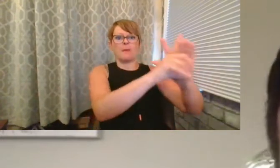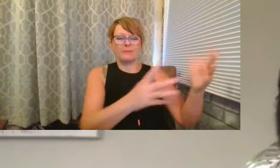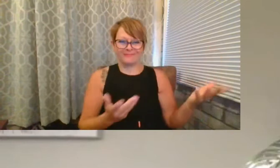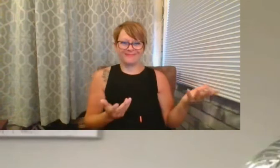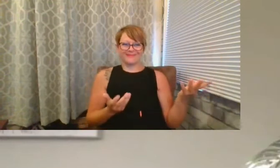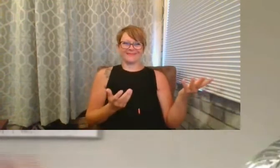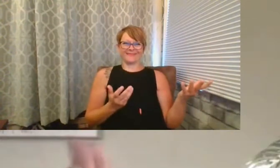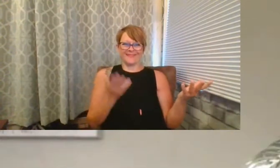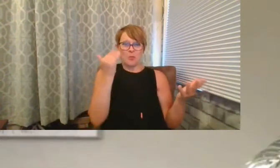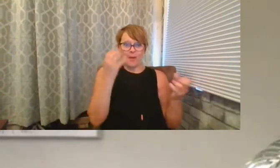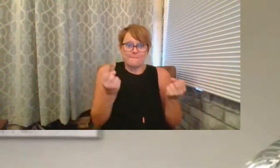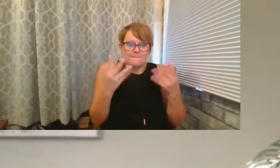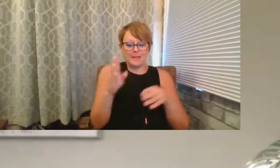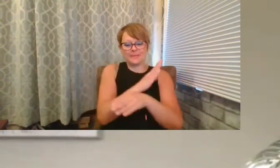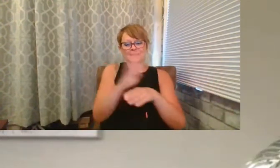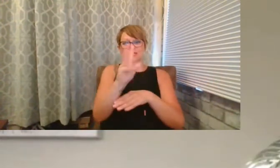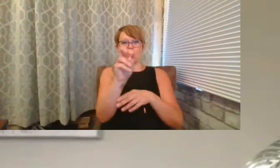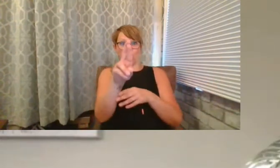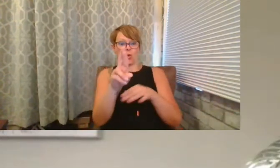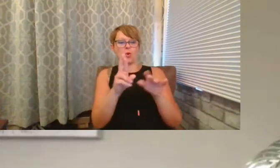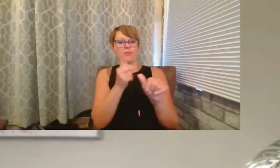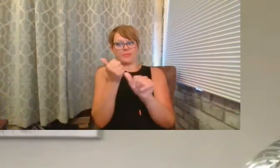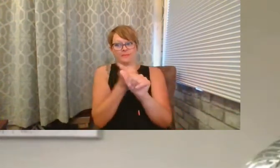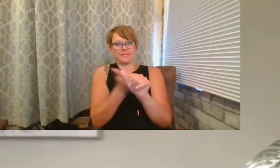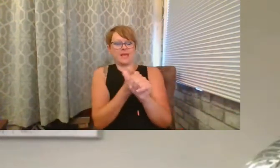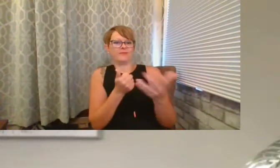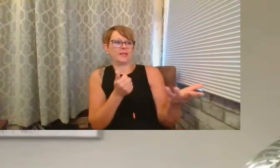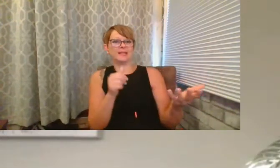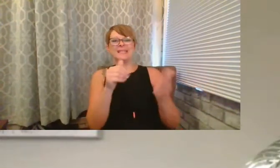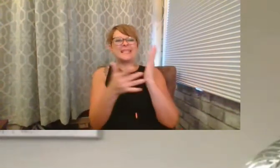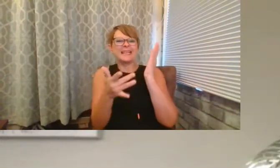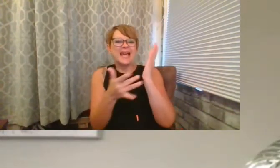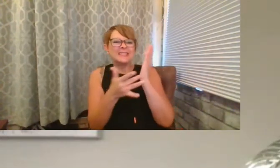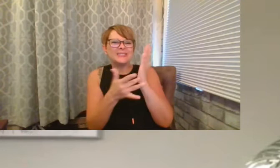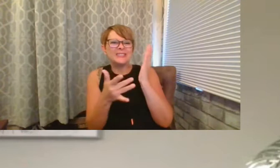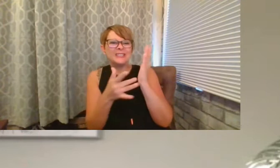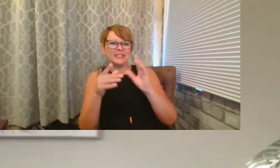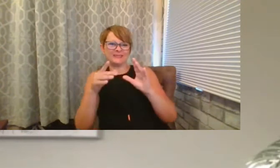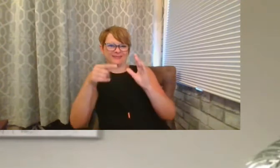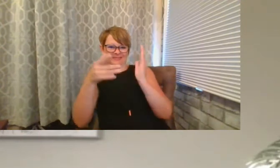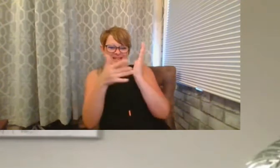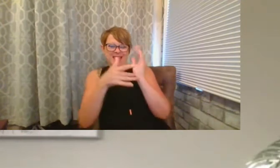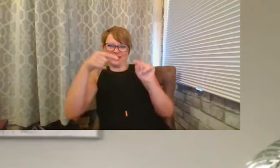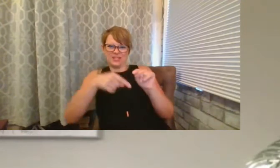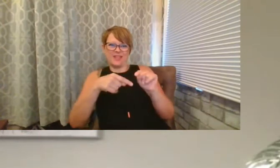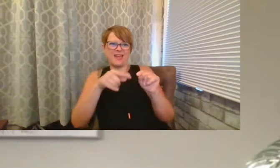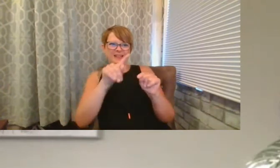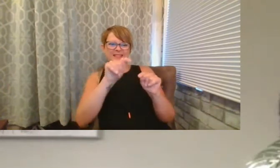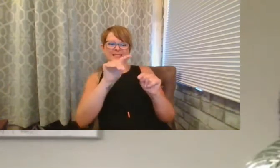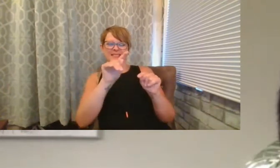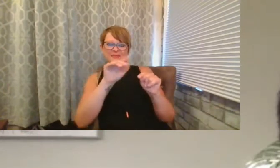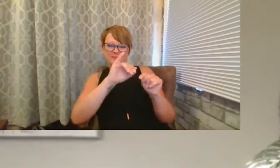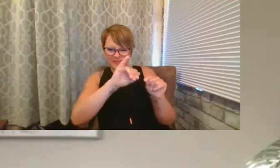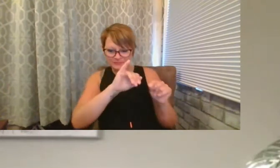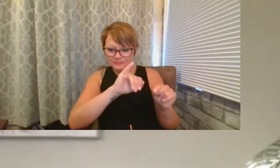actually, if you look at even the tech sector, if you look at any of the entrepreneurship programs, half of them